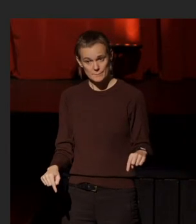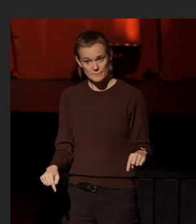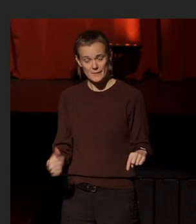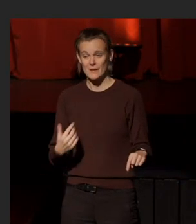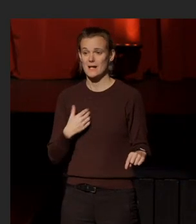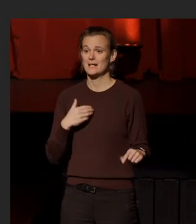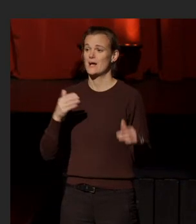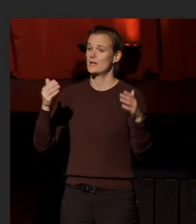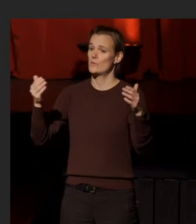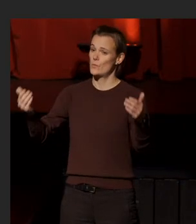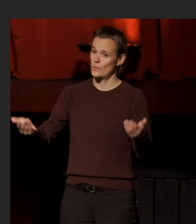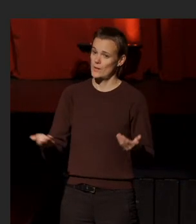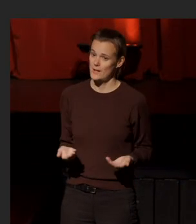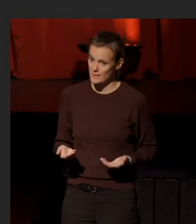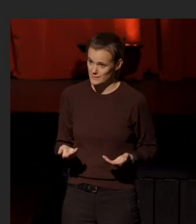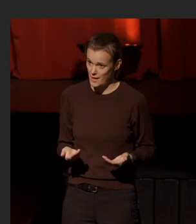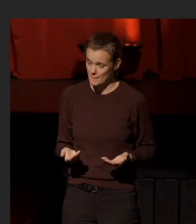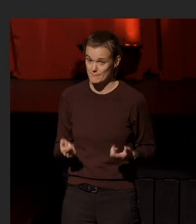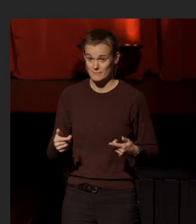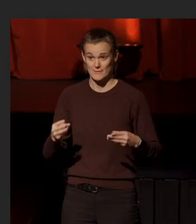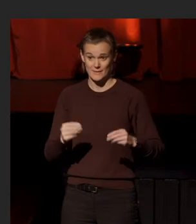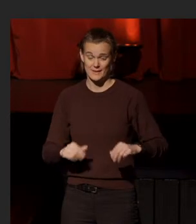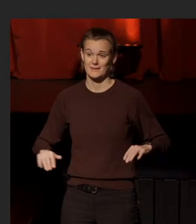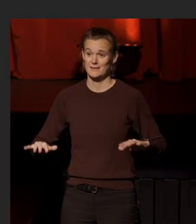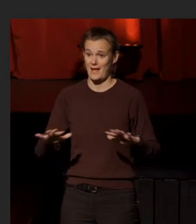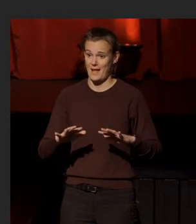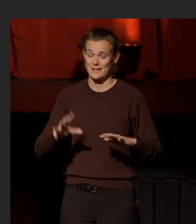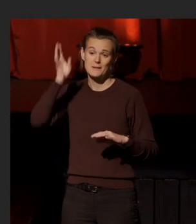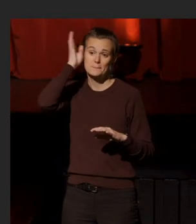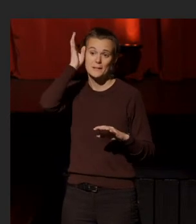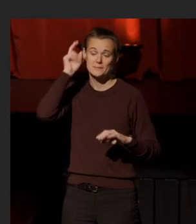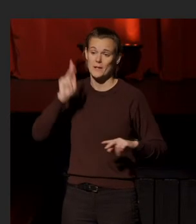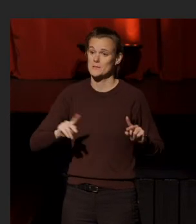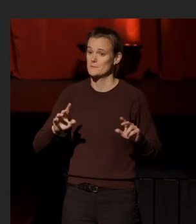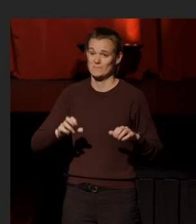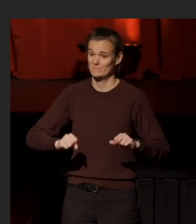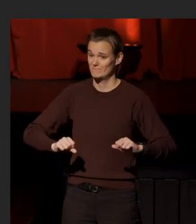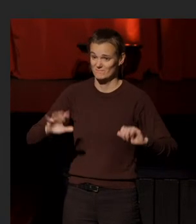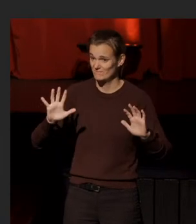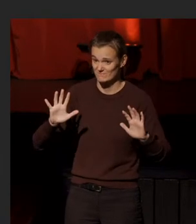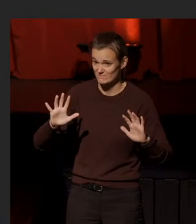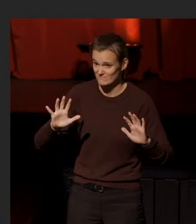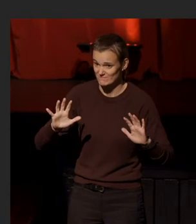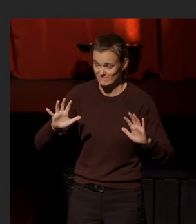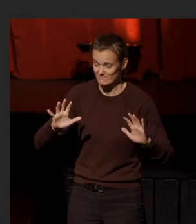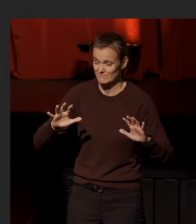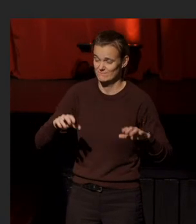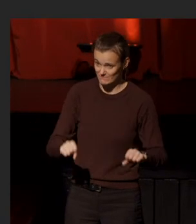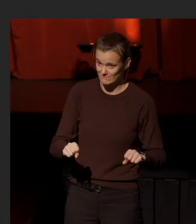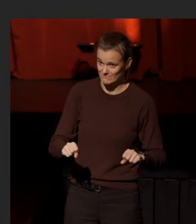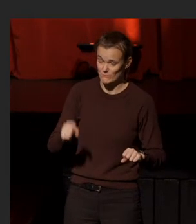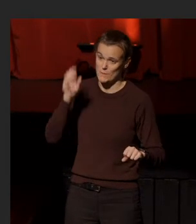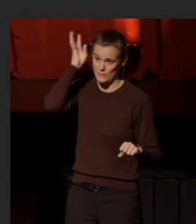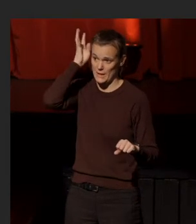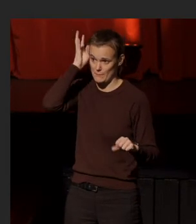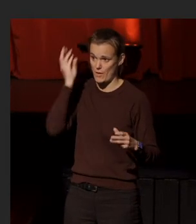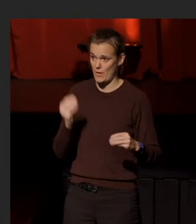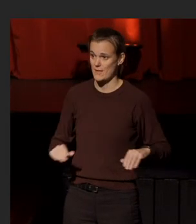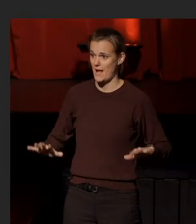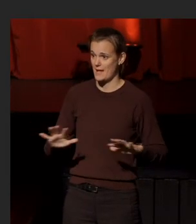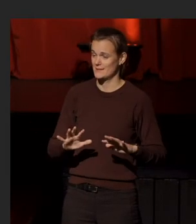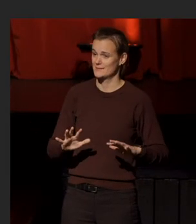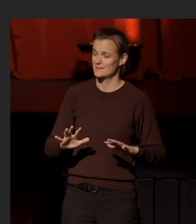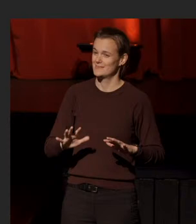to the unceded territory of the Mi'kmaq in peace and friendship, as we agreed